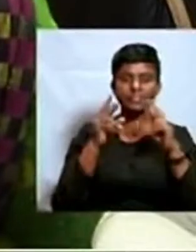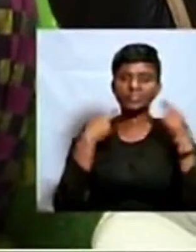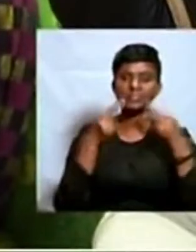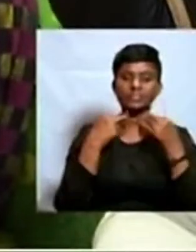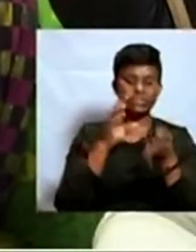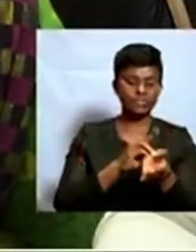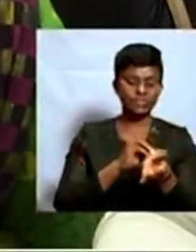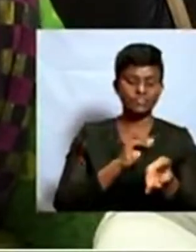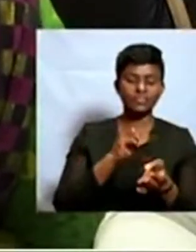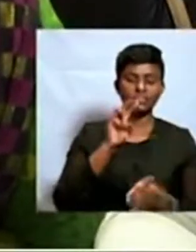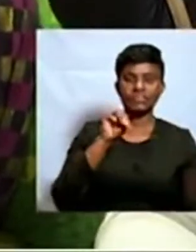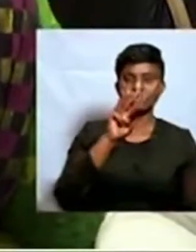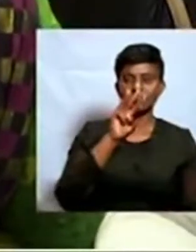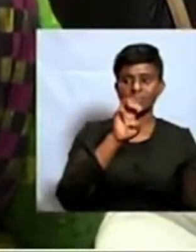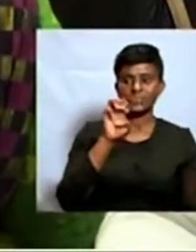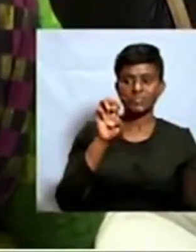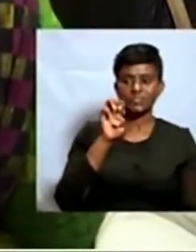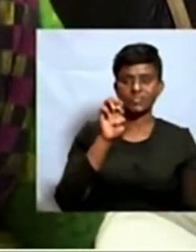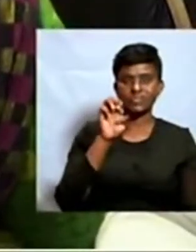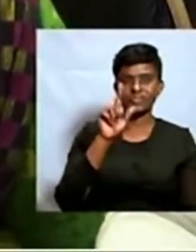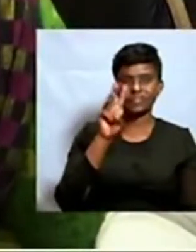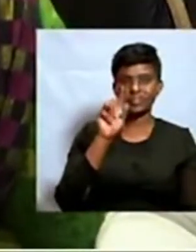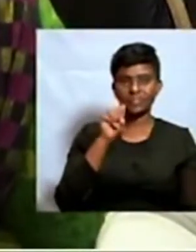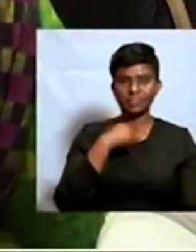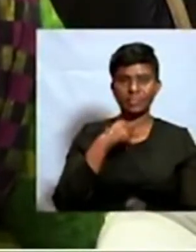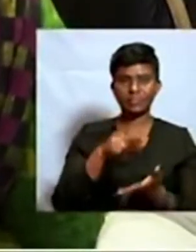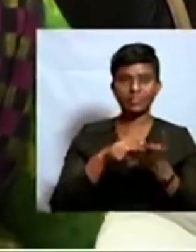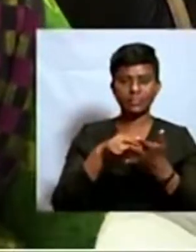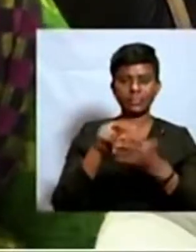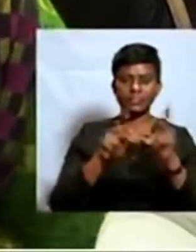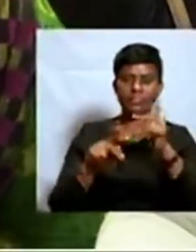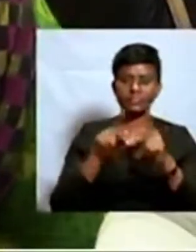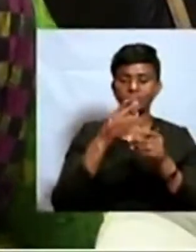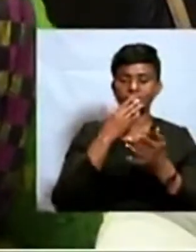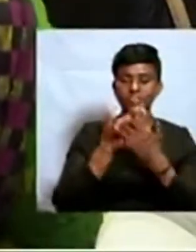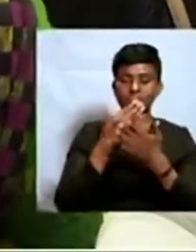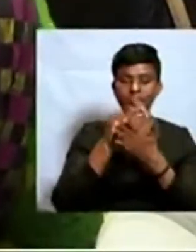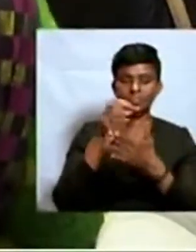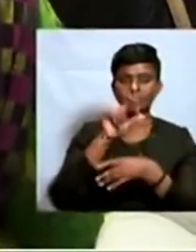Katuta Mwelwa. I represent the good people of Chiengi Luapula